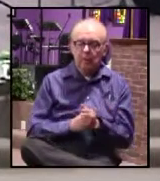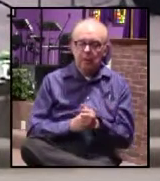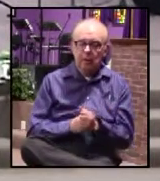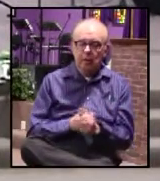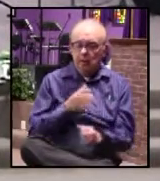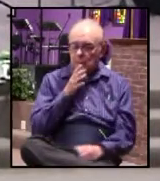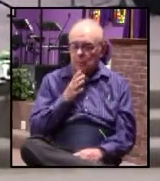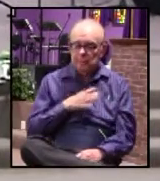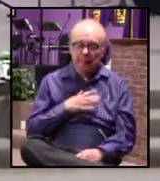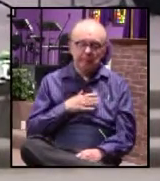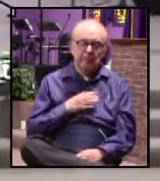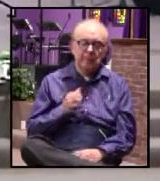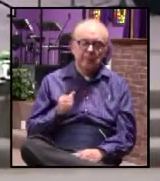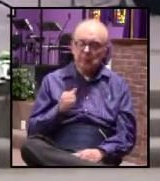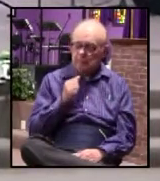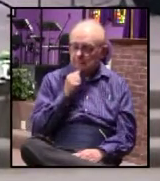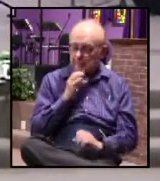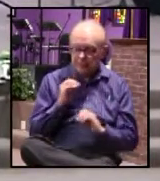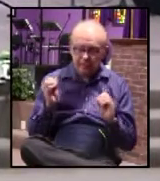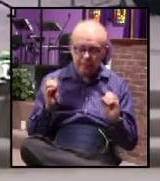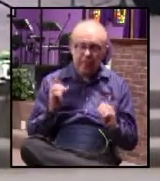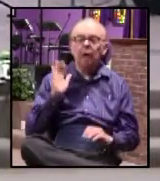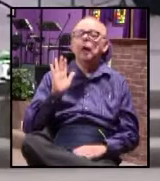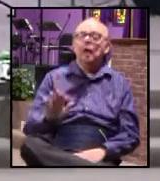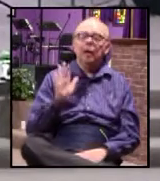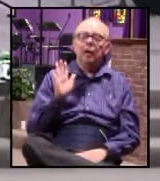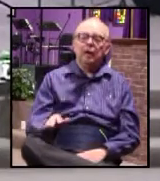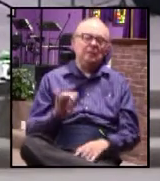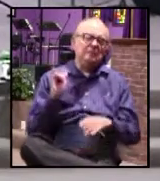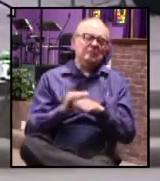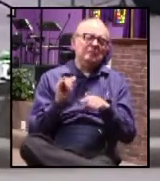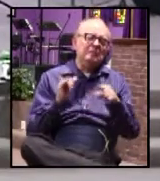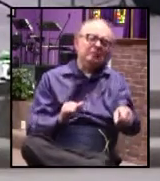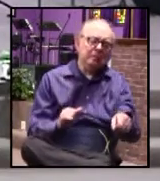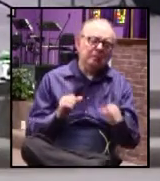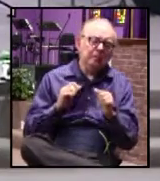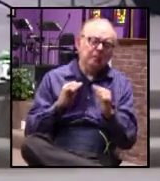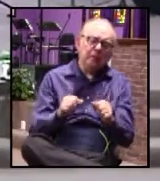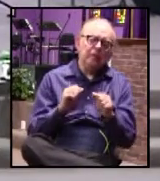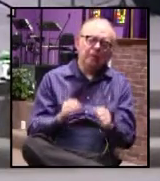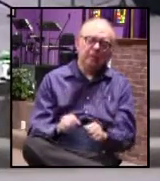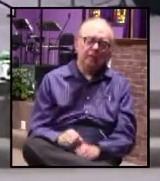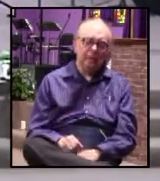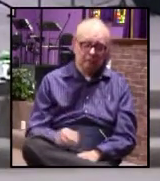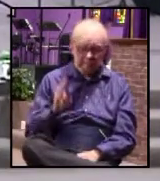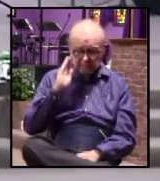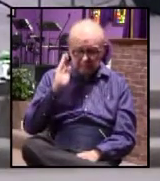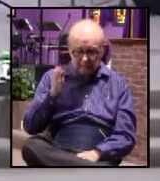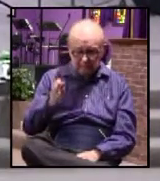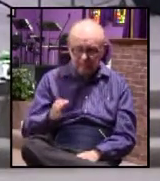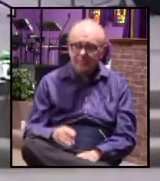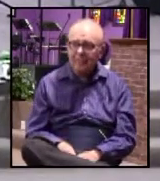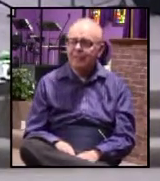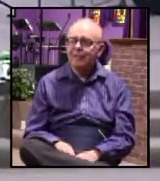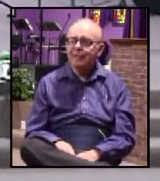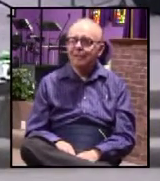very impatient. She was honking and cursing and giving him the salute